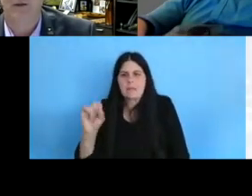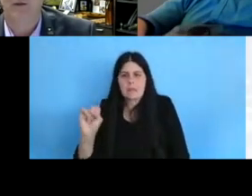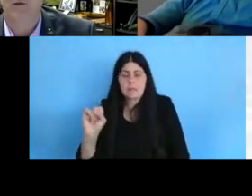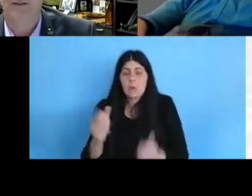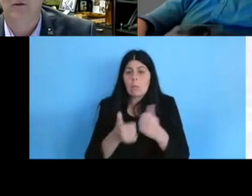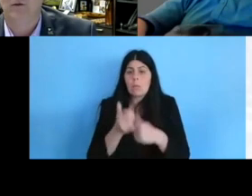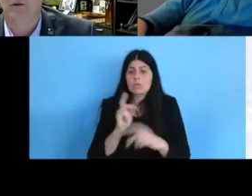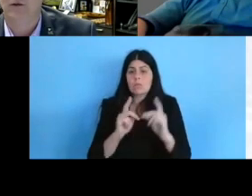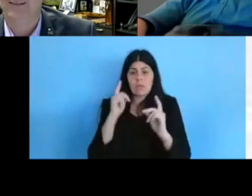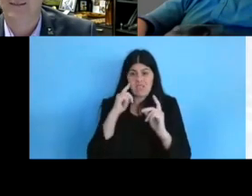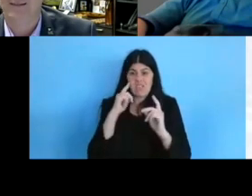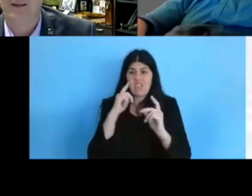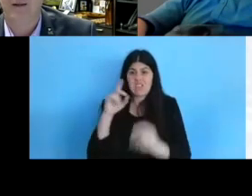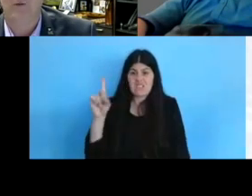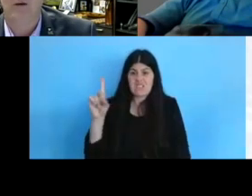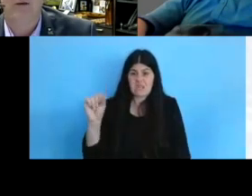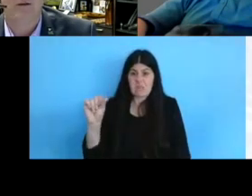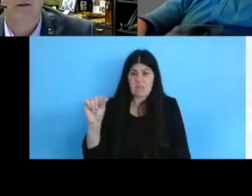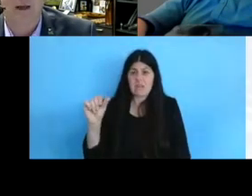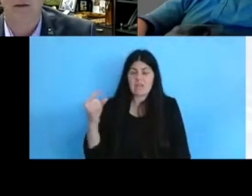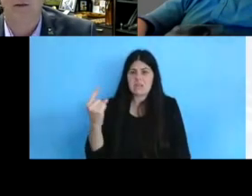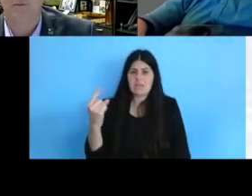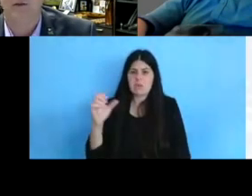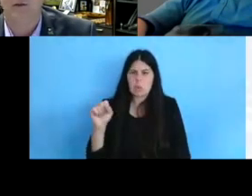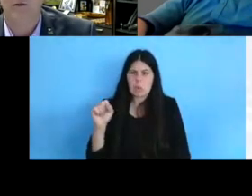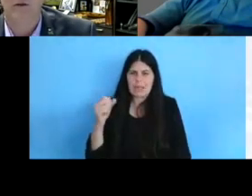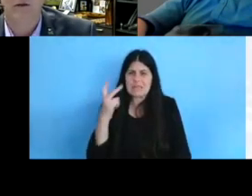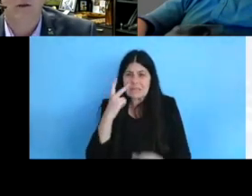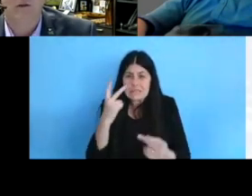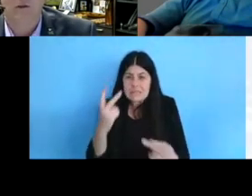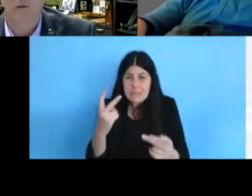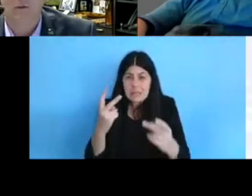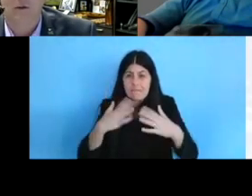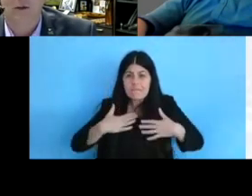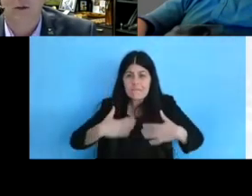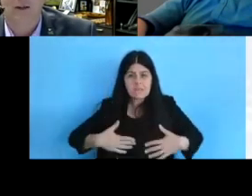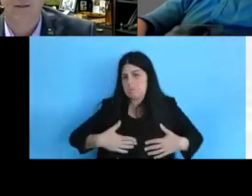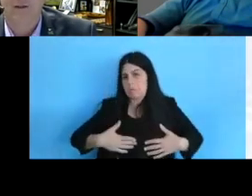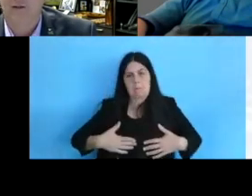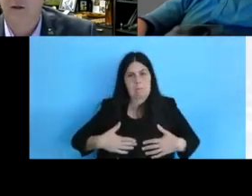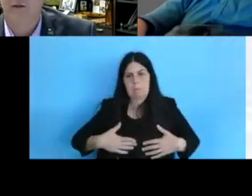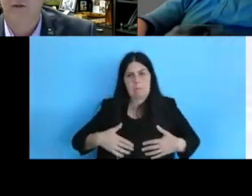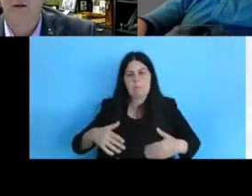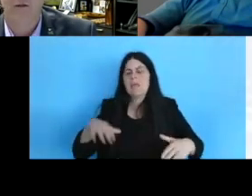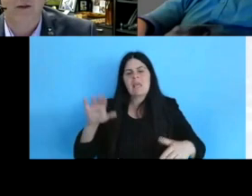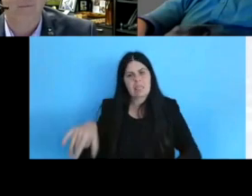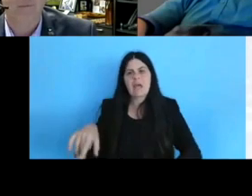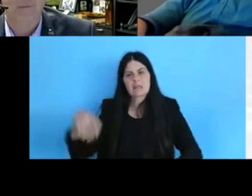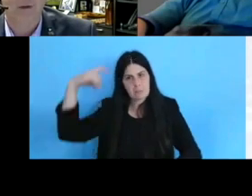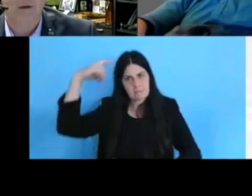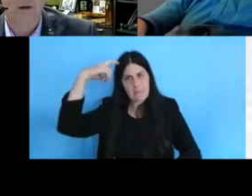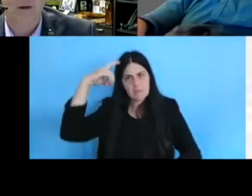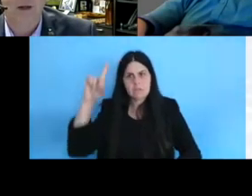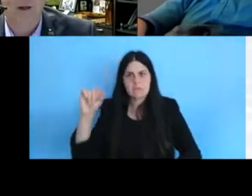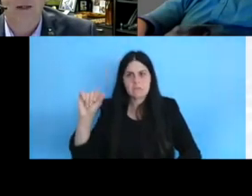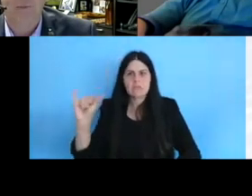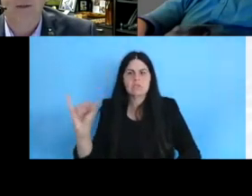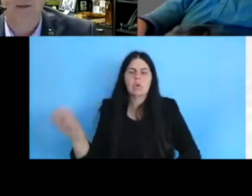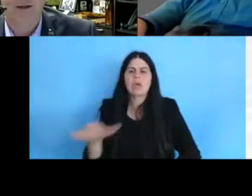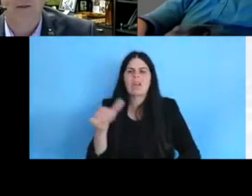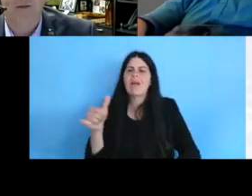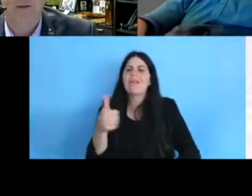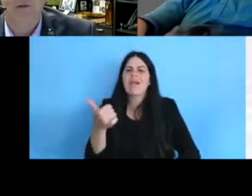as something that's physical, or you can see it, where it's not. It's a mental. So, that's just another stereotype.